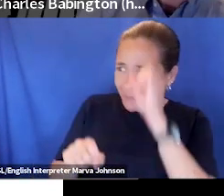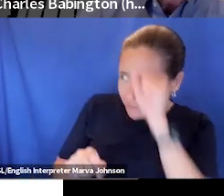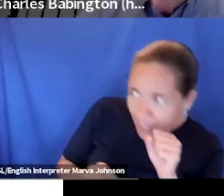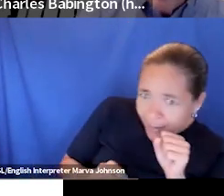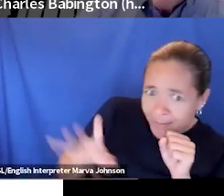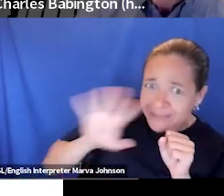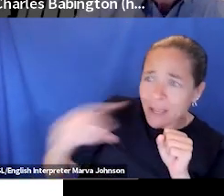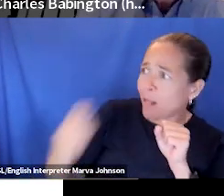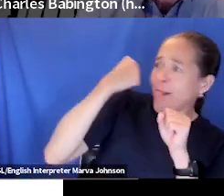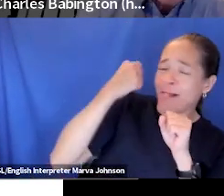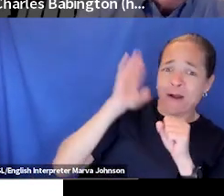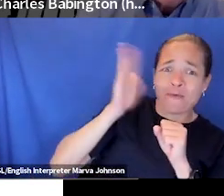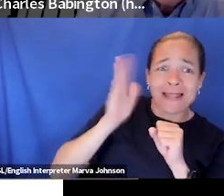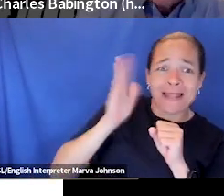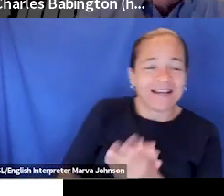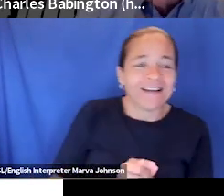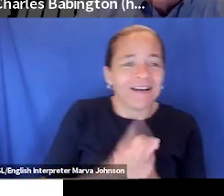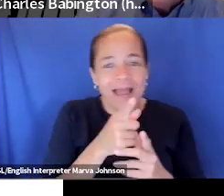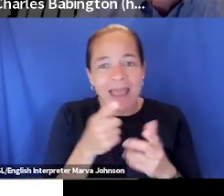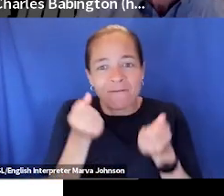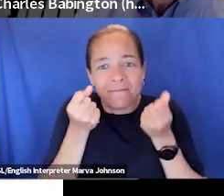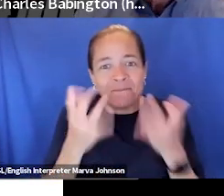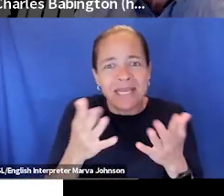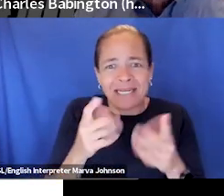It's got all these buzzwords, optimizers,